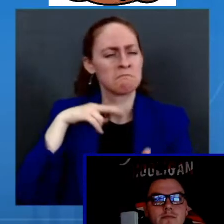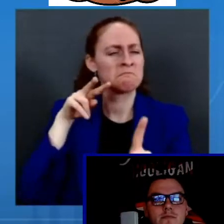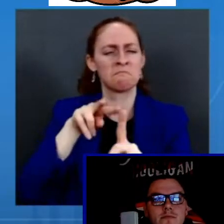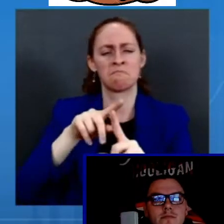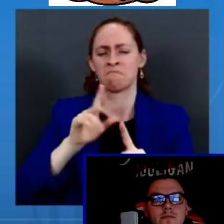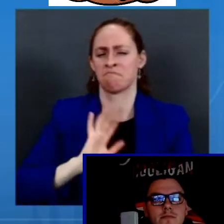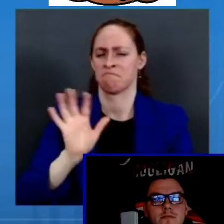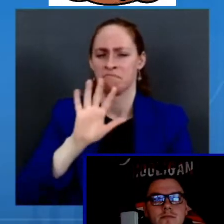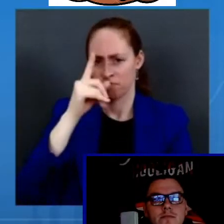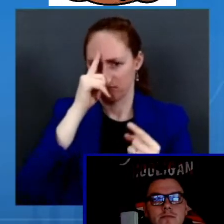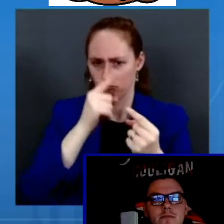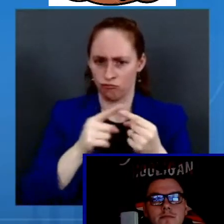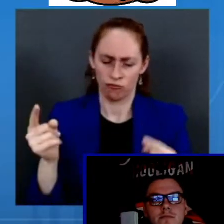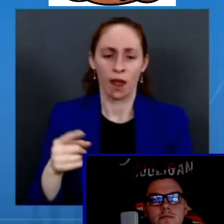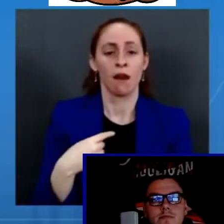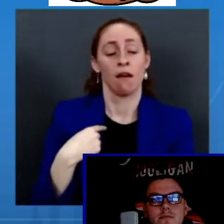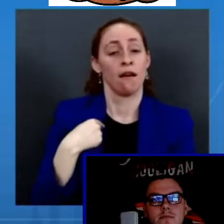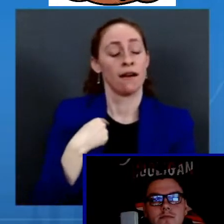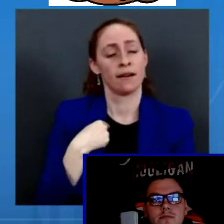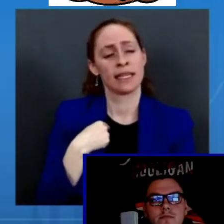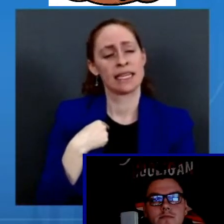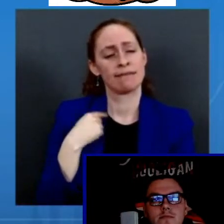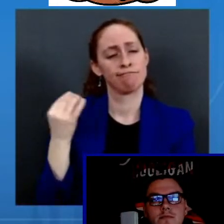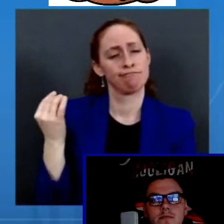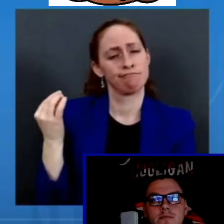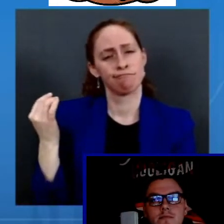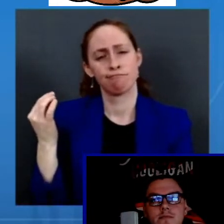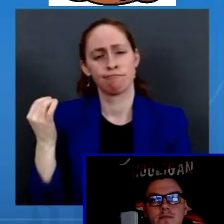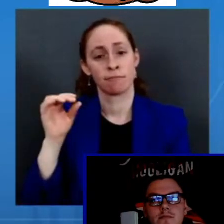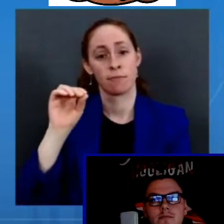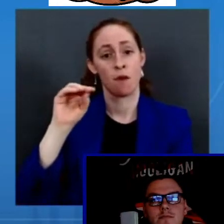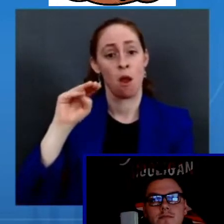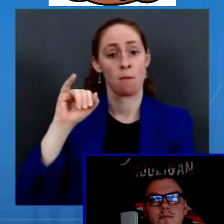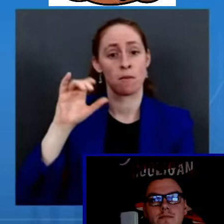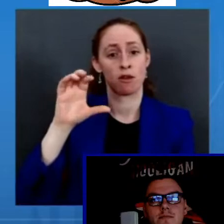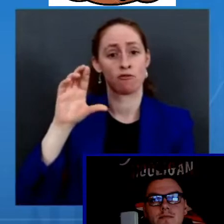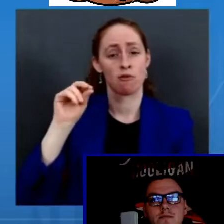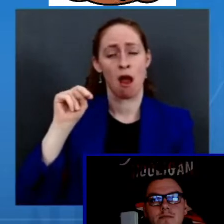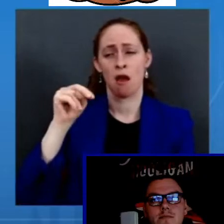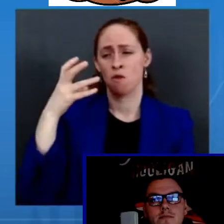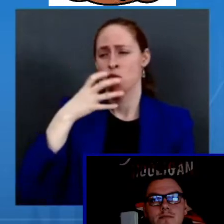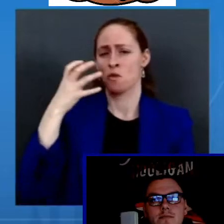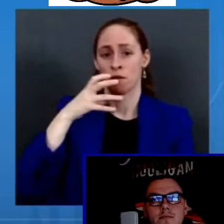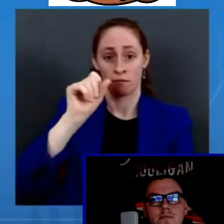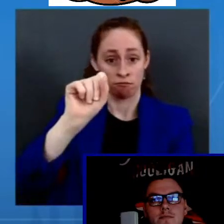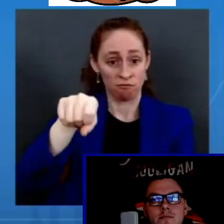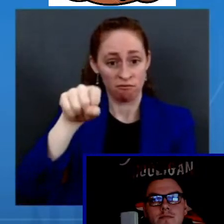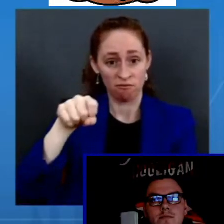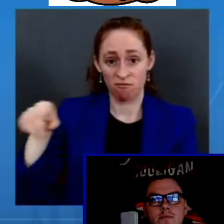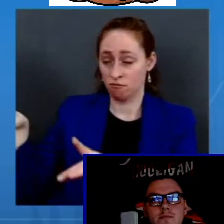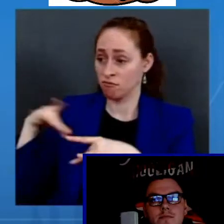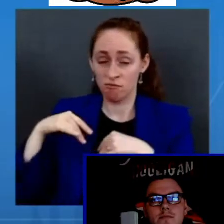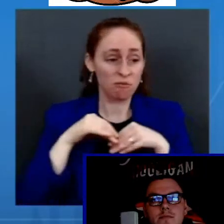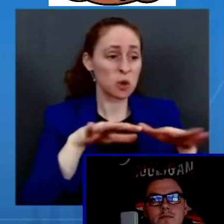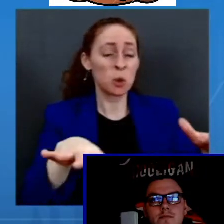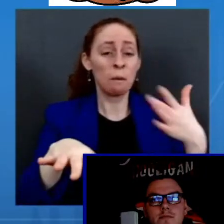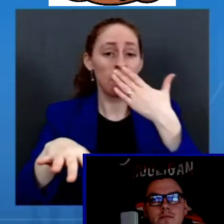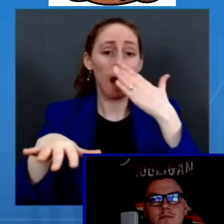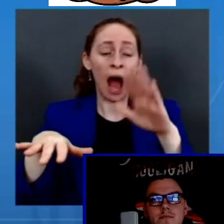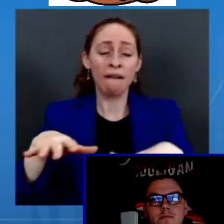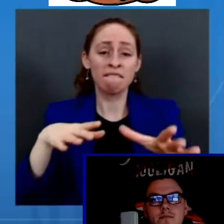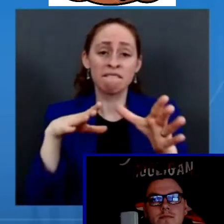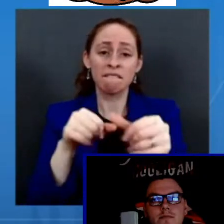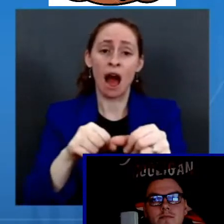relatively low degree of severity? Yes, obviously that would be preferable, but it's